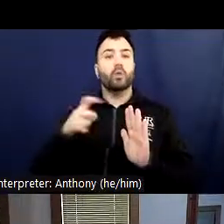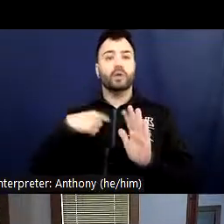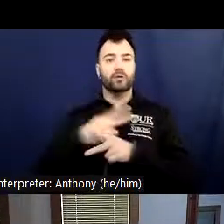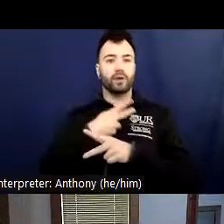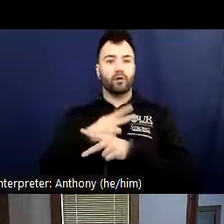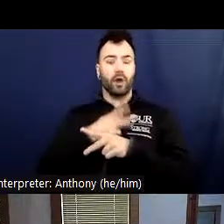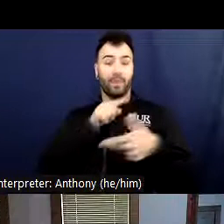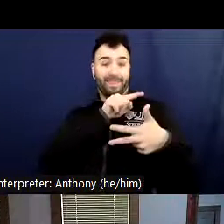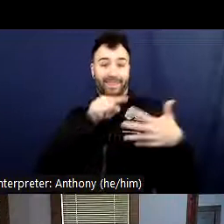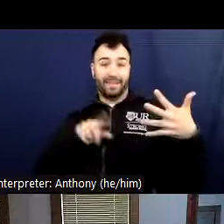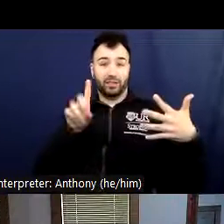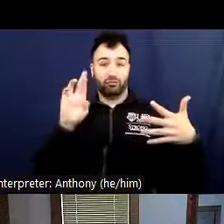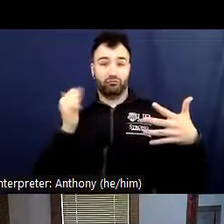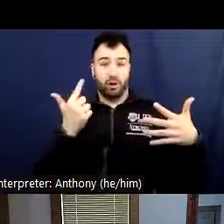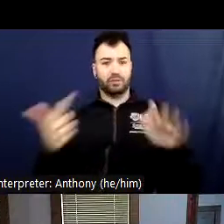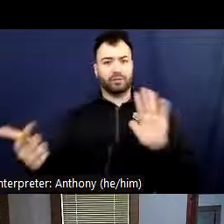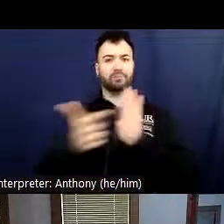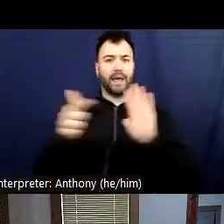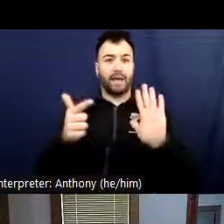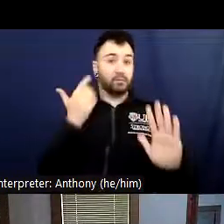and more broadly. Oops, sorry.